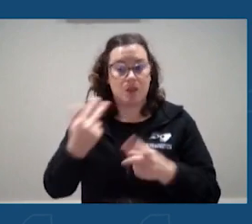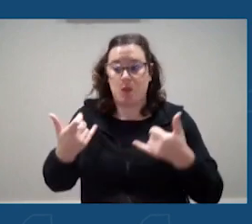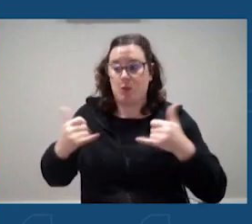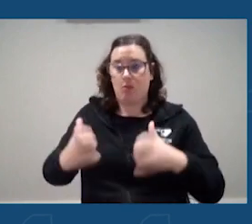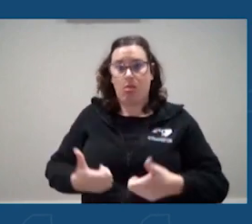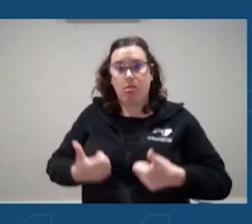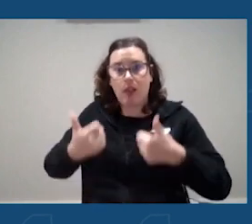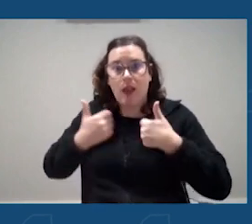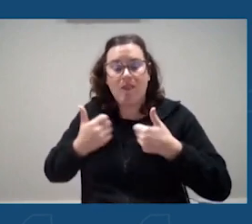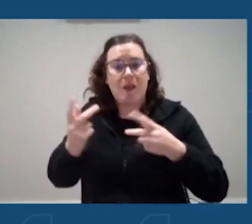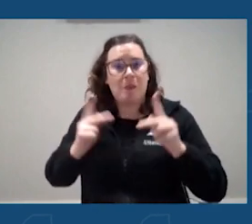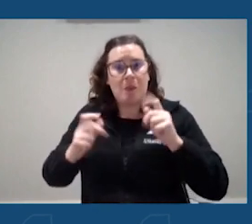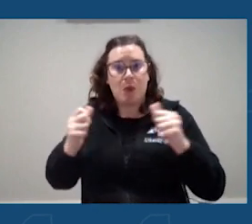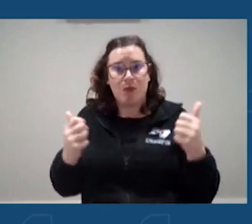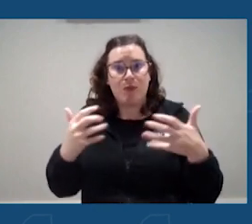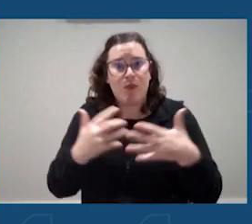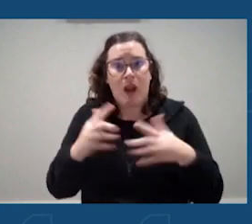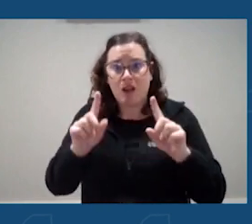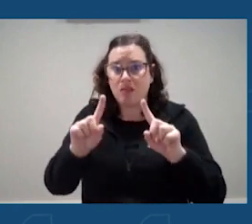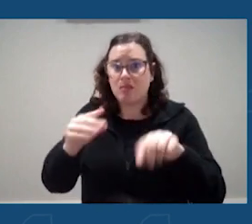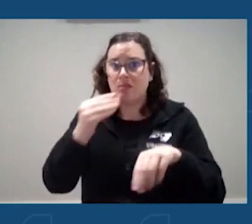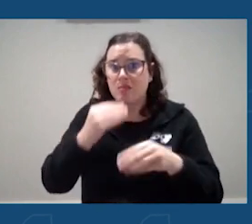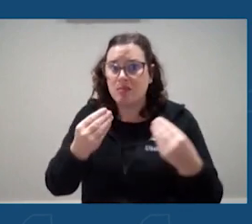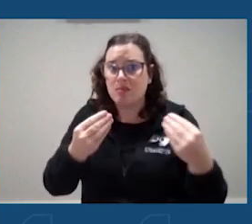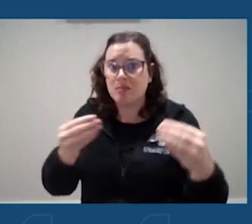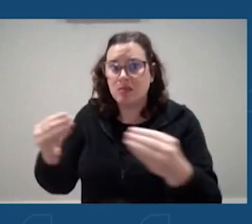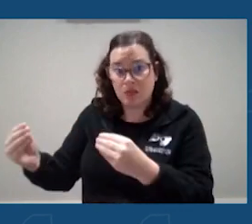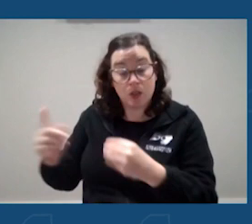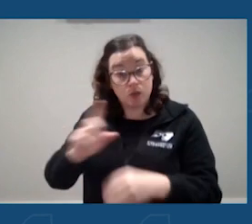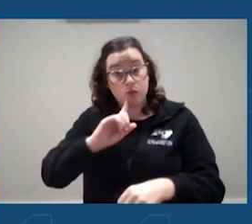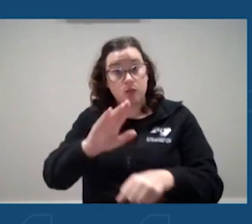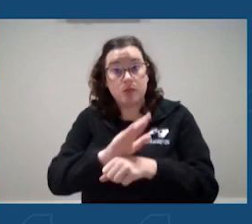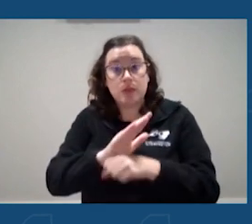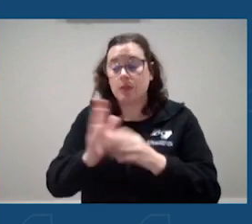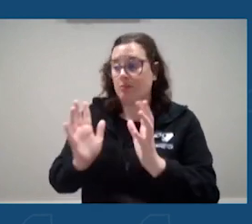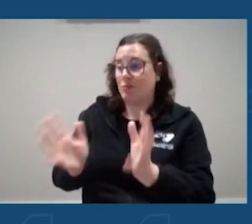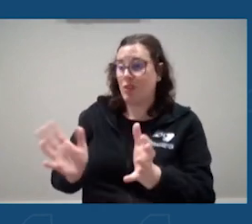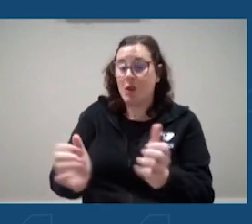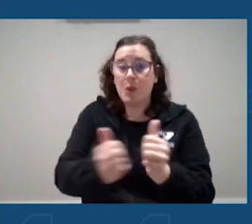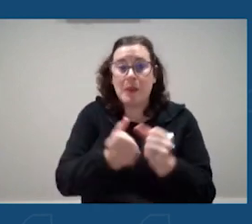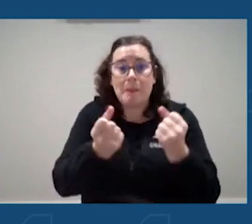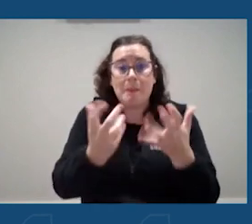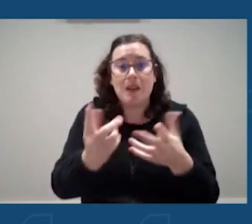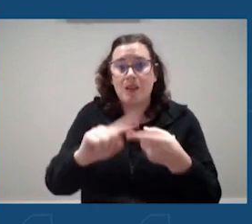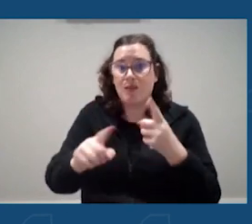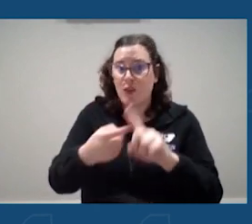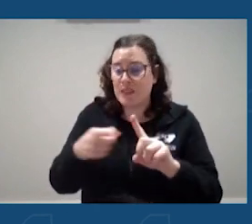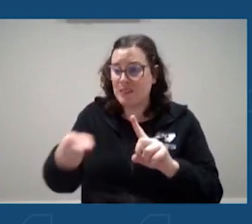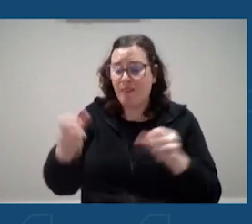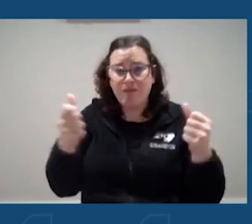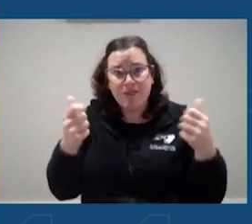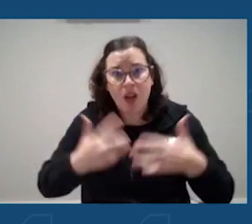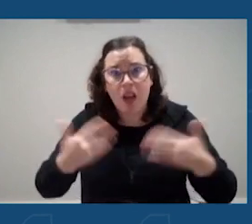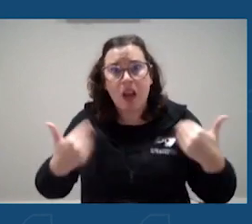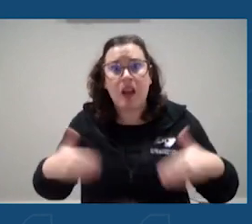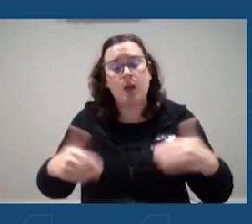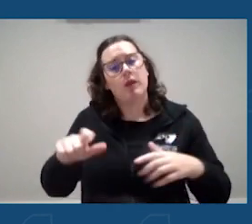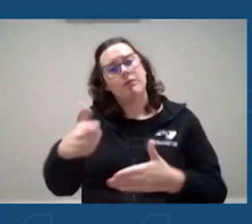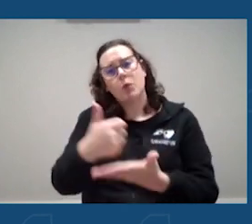afraid to go to the grocery store in Buffalo. They really are. I've talked to a lot of my friends, and there's just this fear. So we have to help people. We have to help